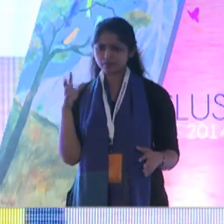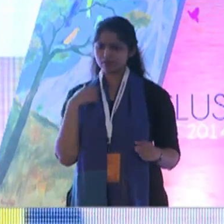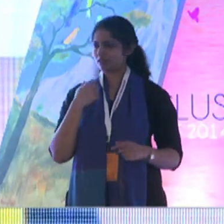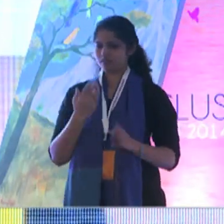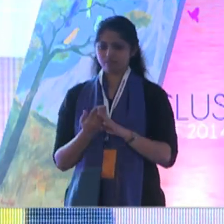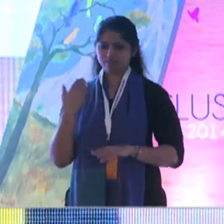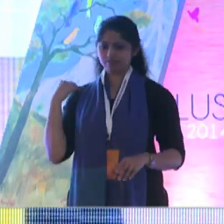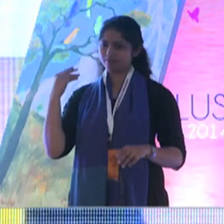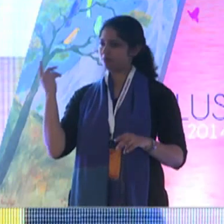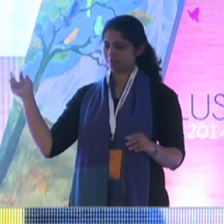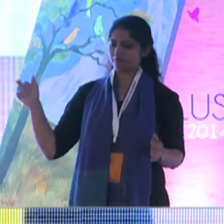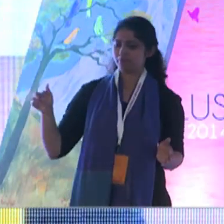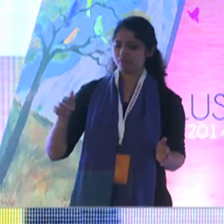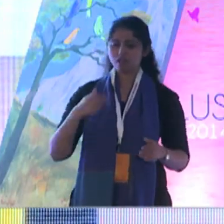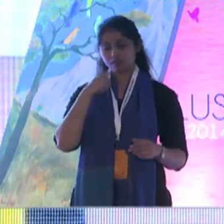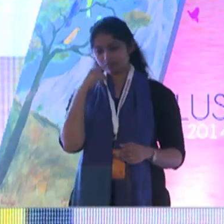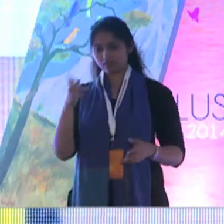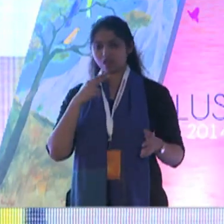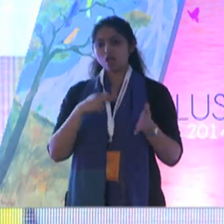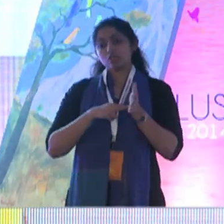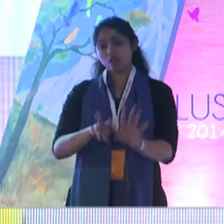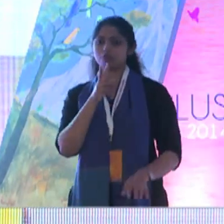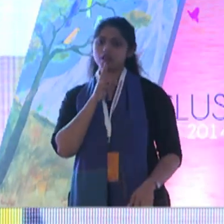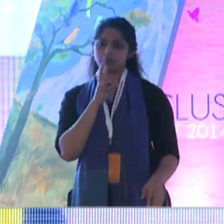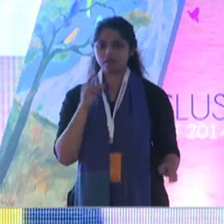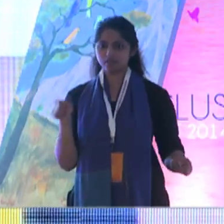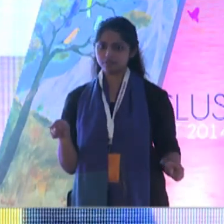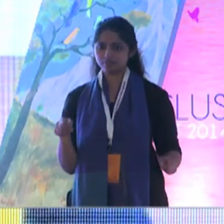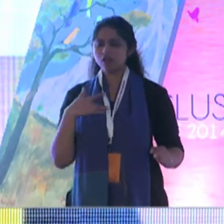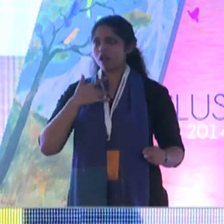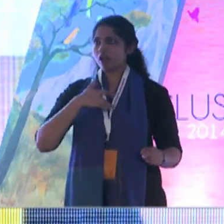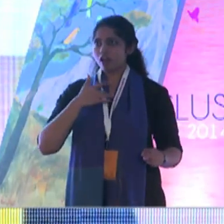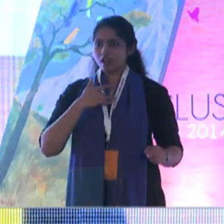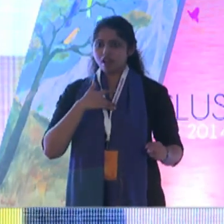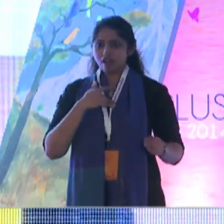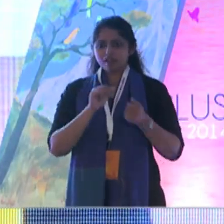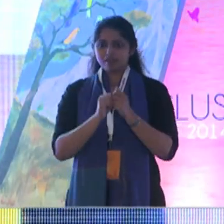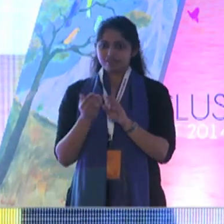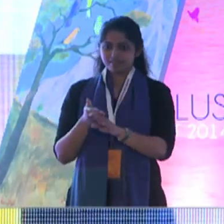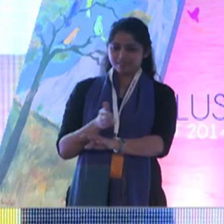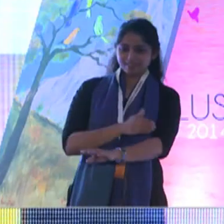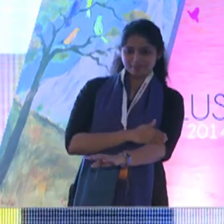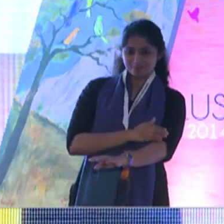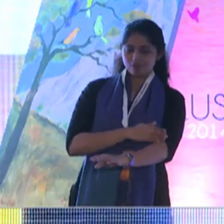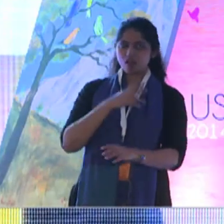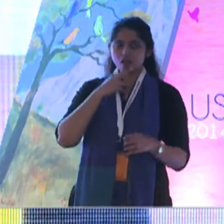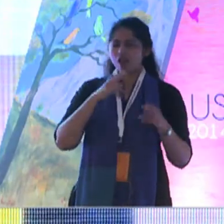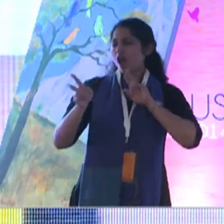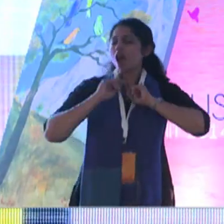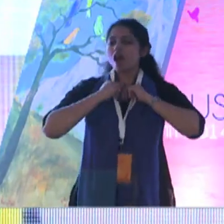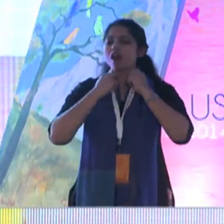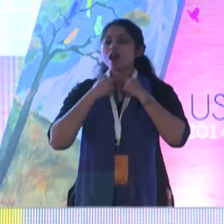here today, Feroz, I said, today I'll be normal. But I realized I was abnormal in the beginning, now I've become normal.